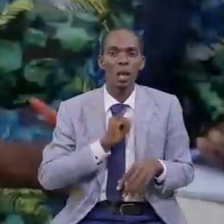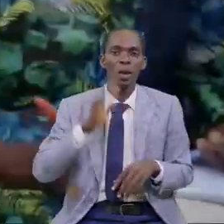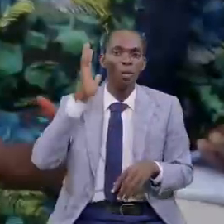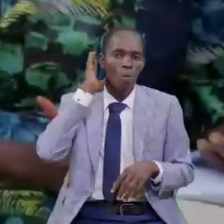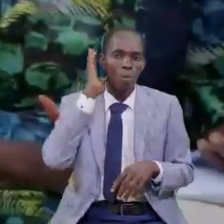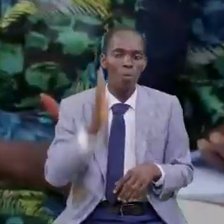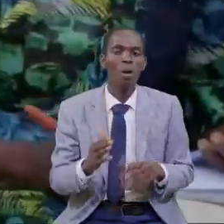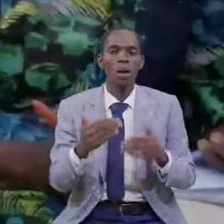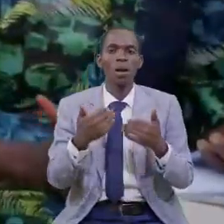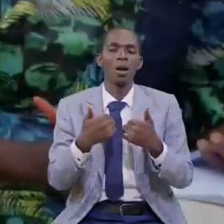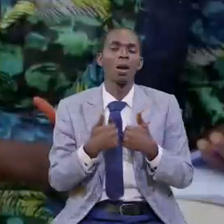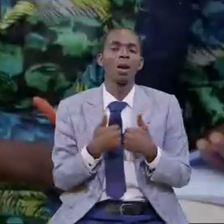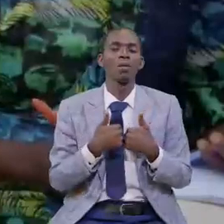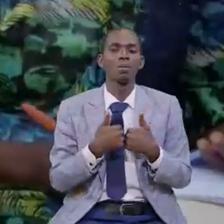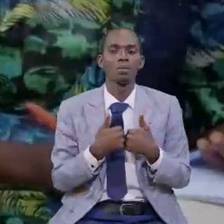I will have.